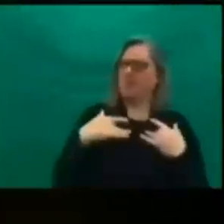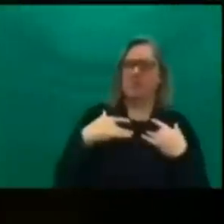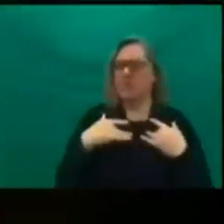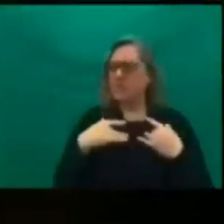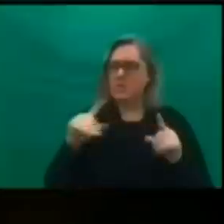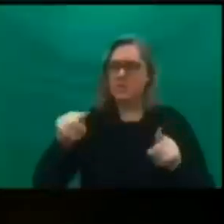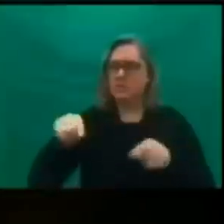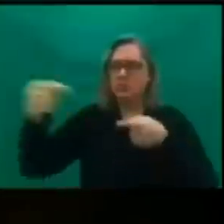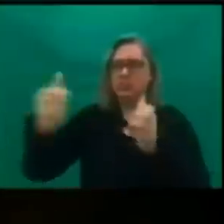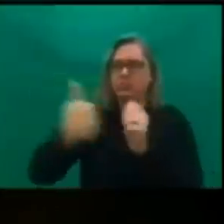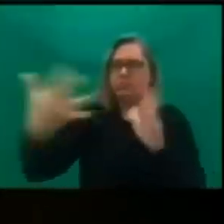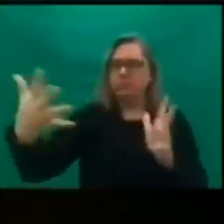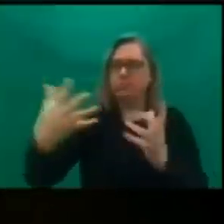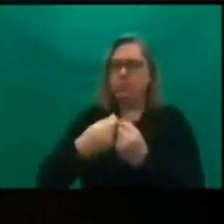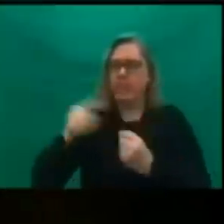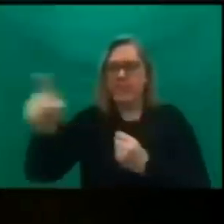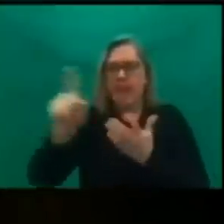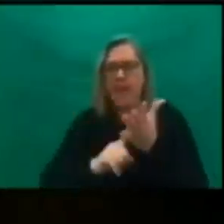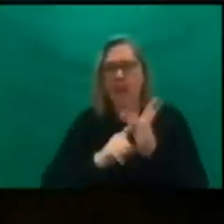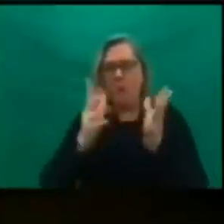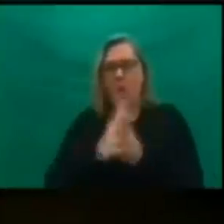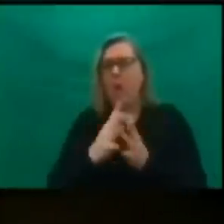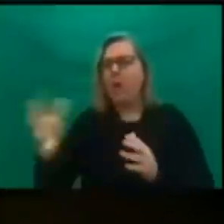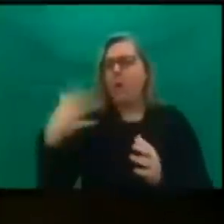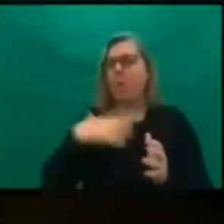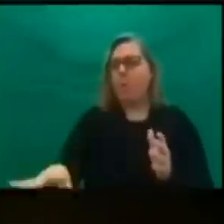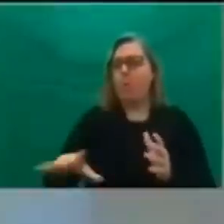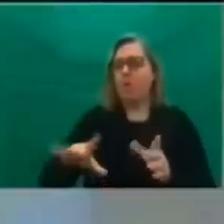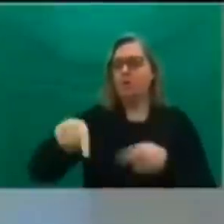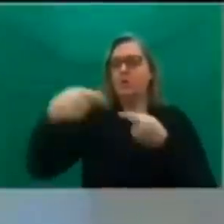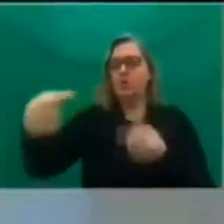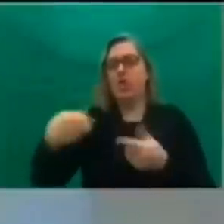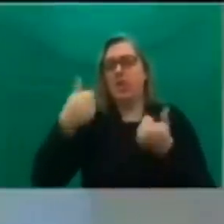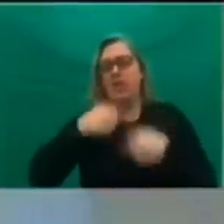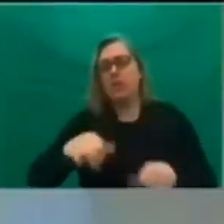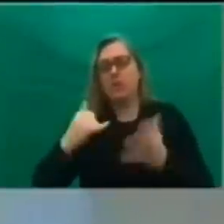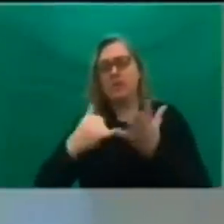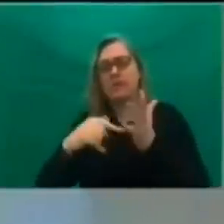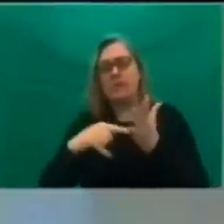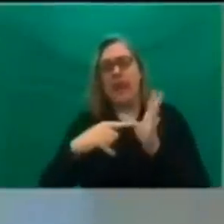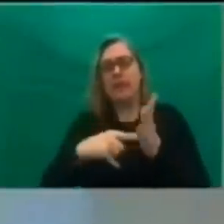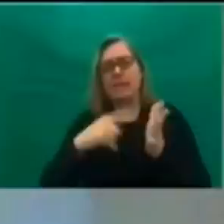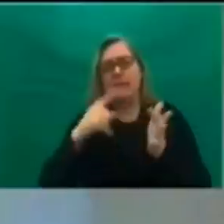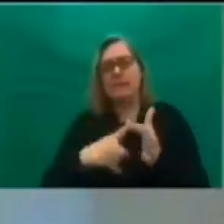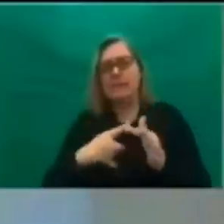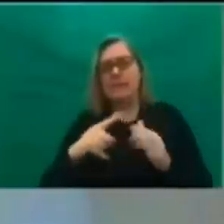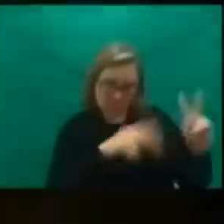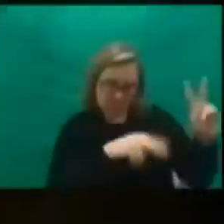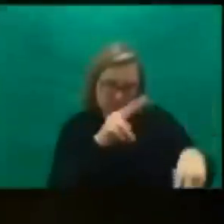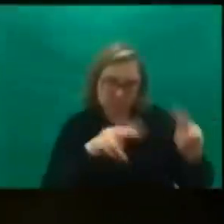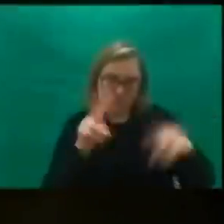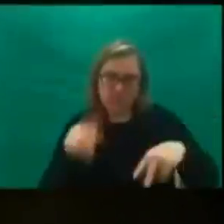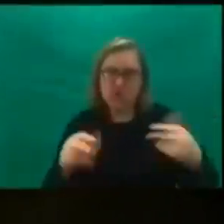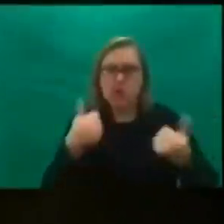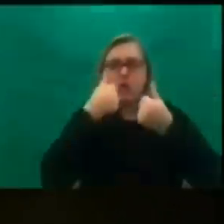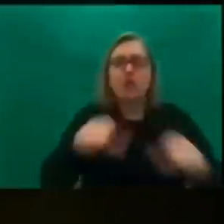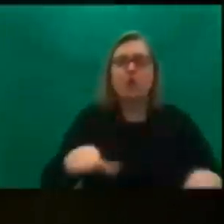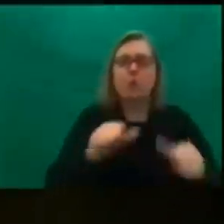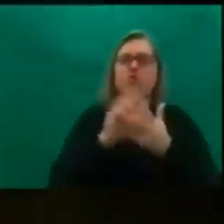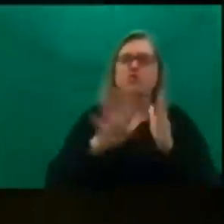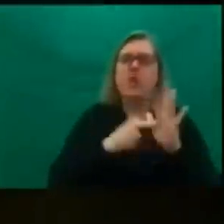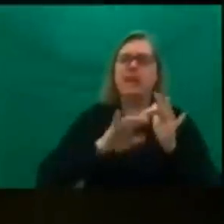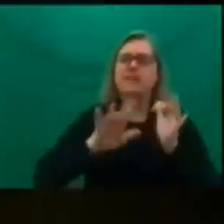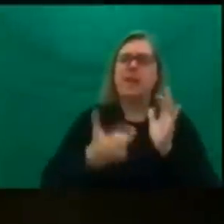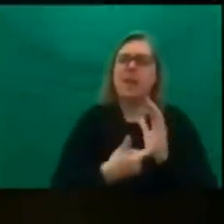the use of state power. In terms of... Has there been any challenges in court on any of these fines? In terms of